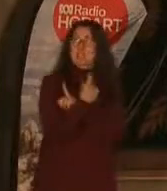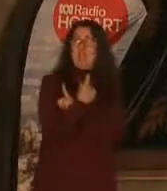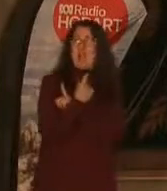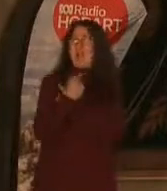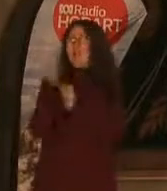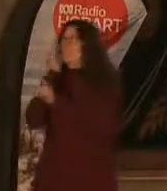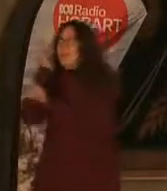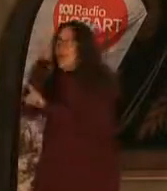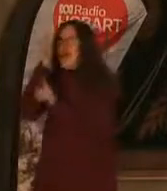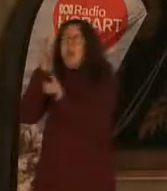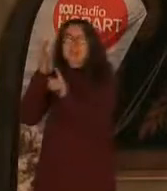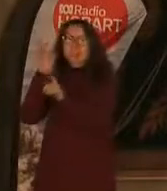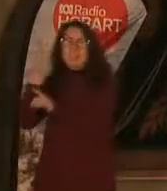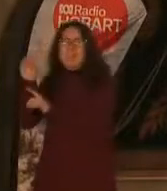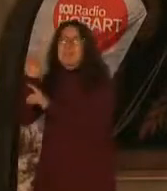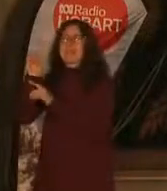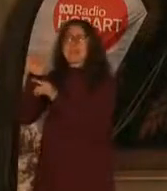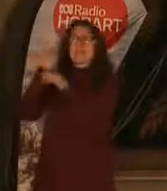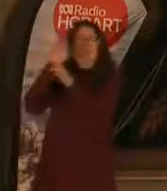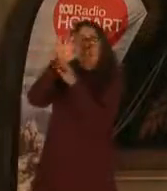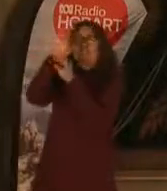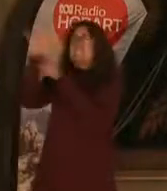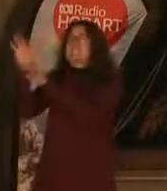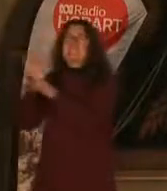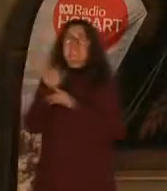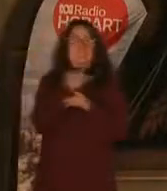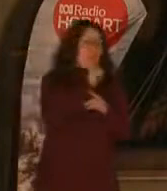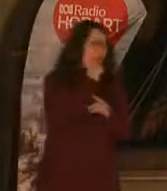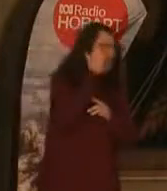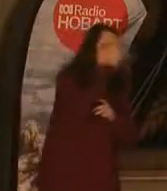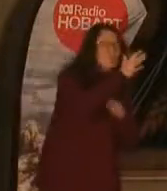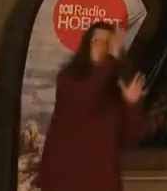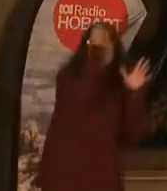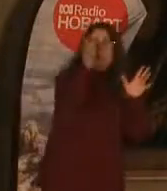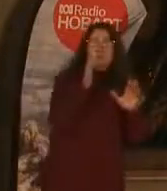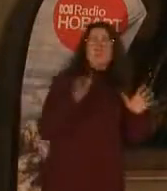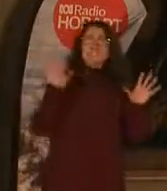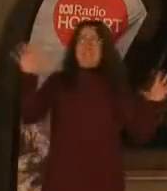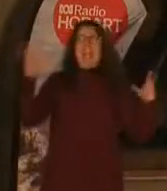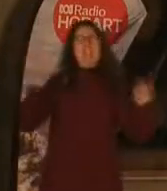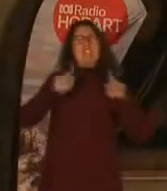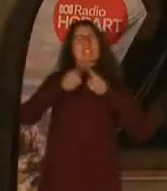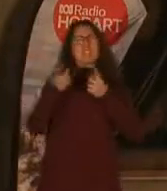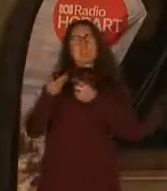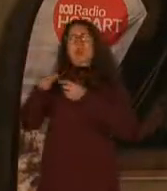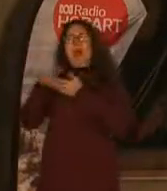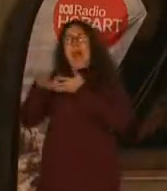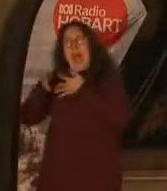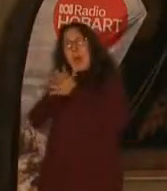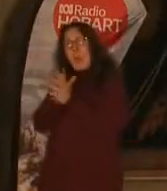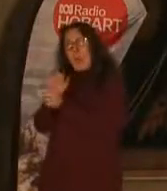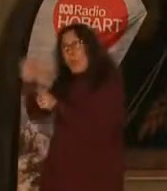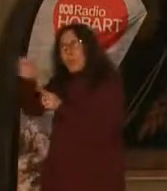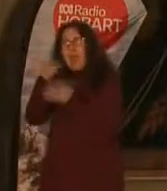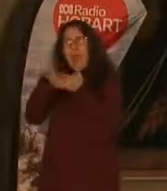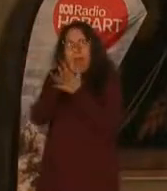science or a different way of looking at the world, a different methodology of science, but we're starting to learn how they